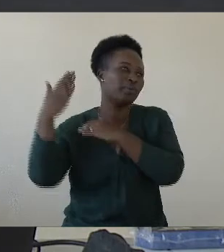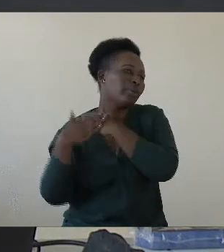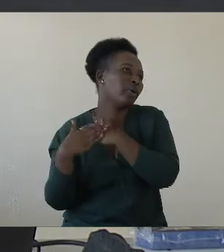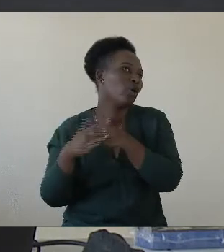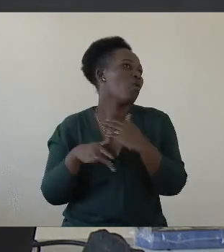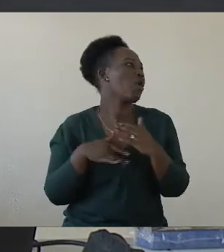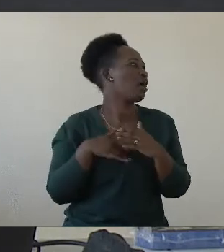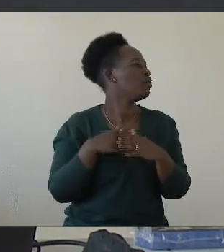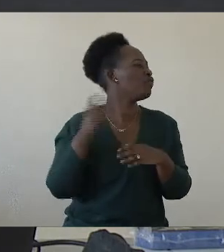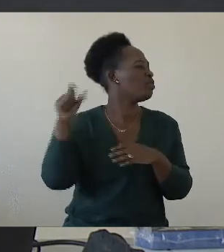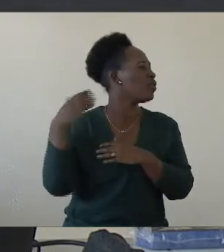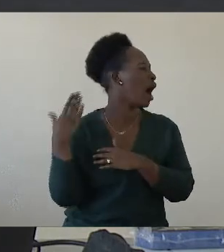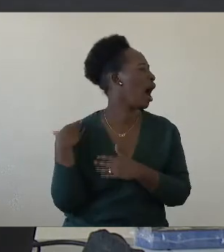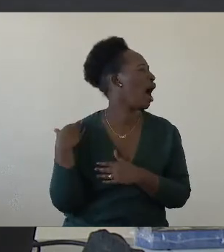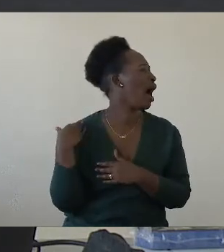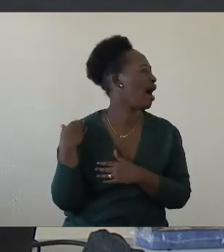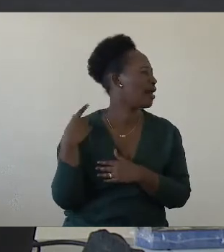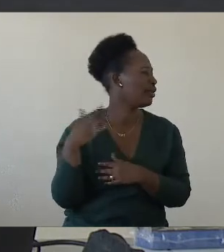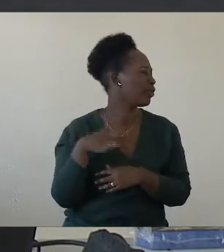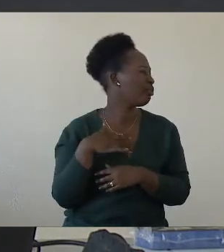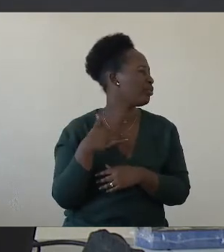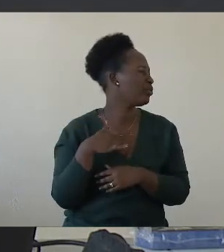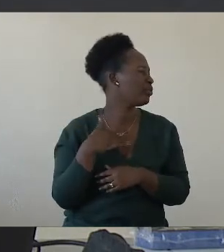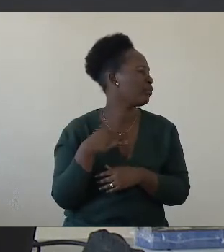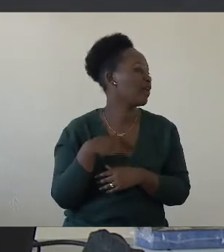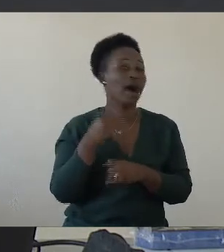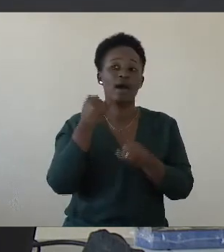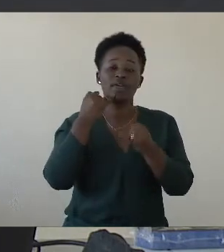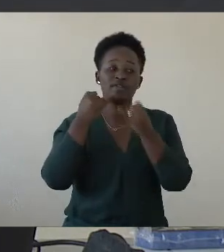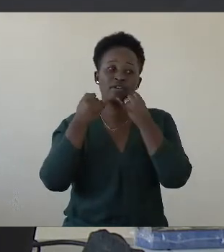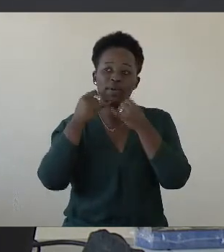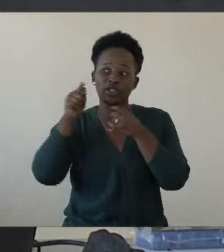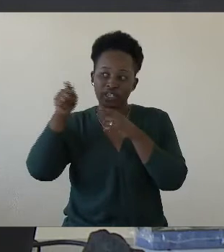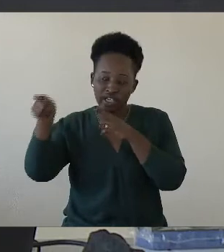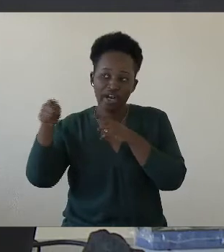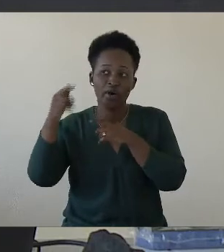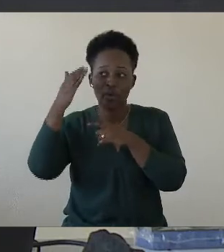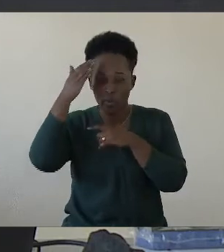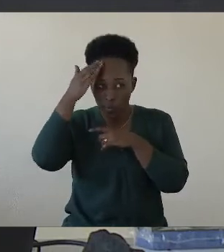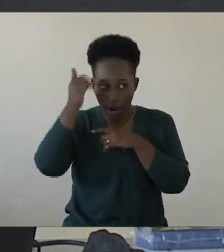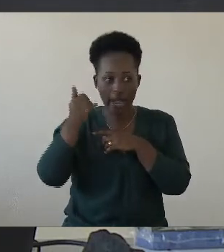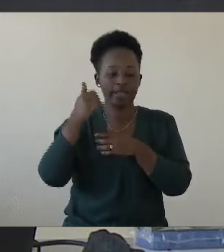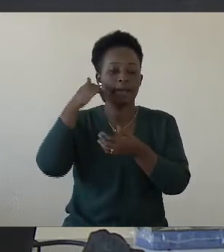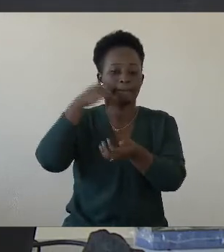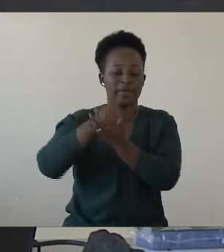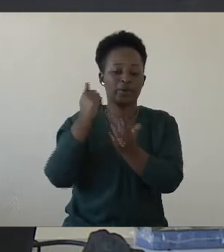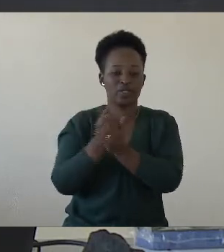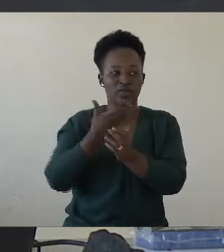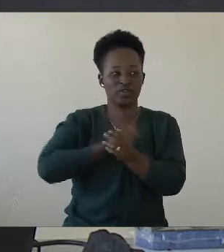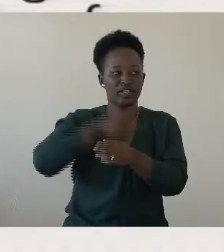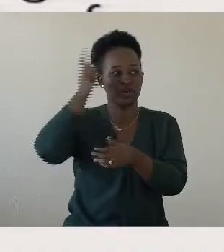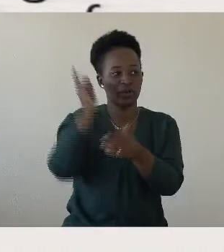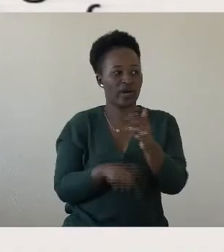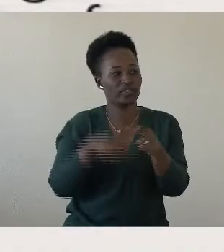touched, is touching my skin. So the information, that is because there is what you call sensory nerve